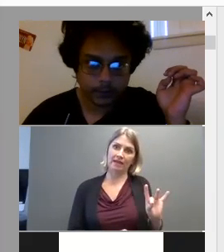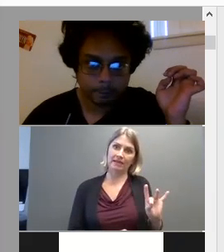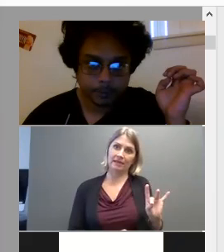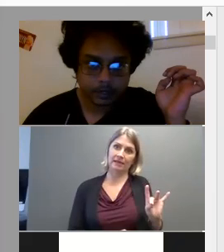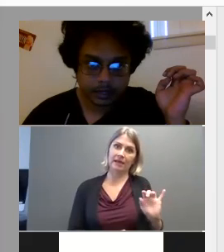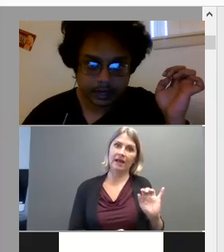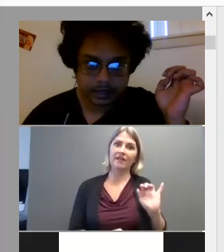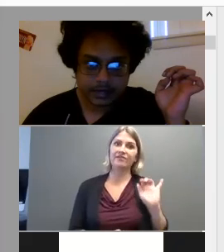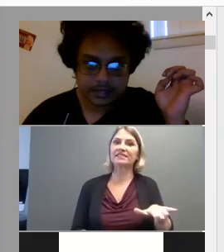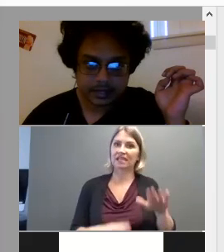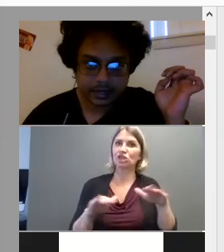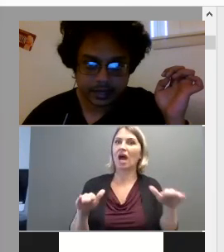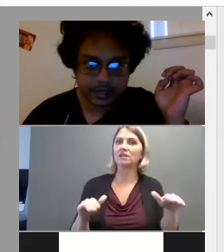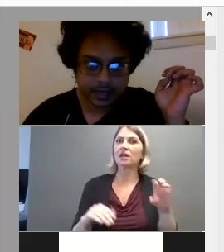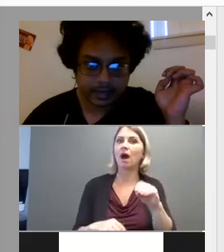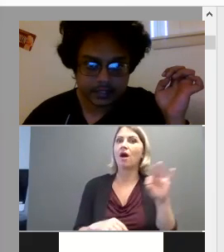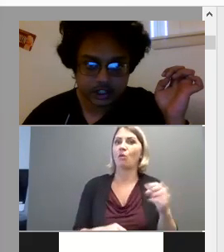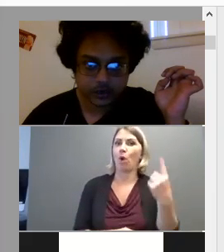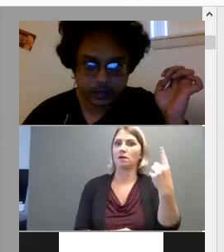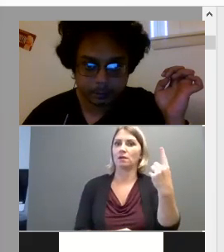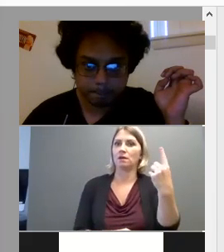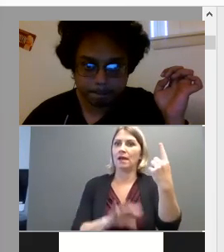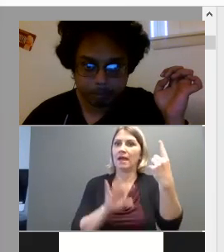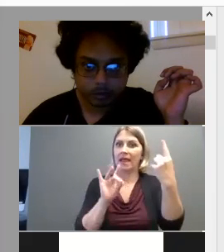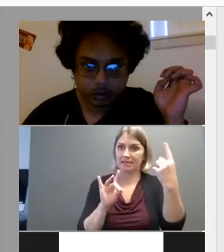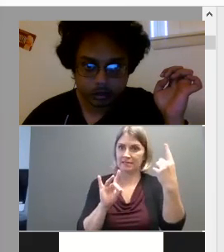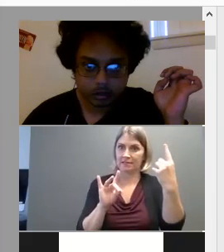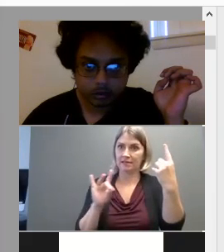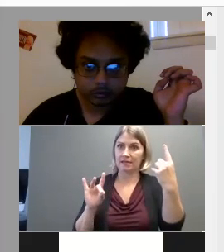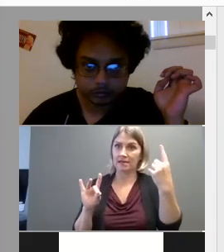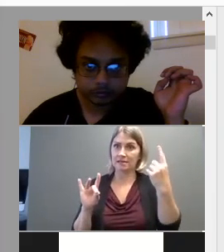of 1, and let's say that 8 has children.